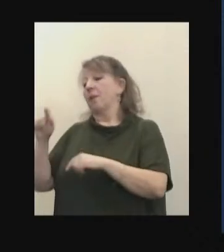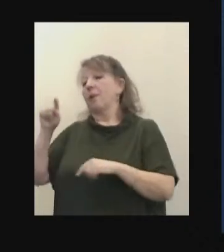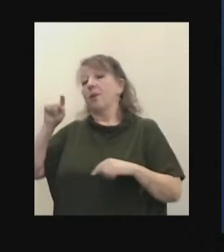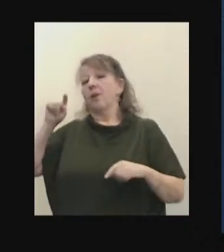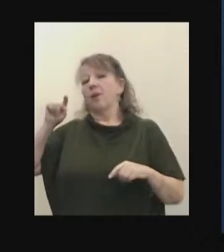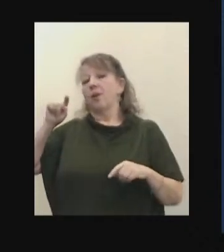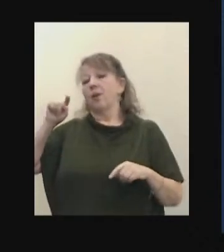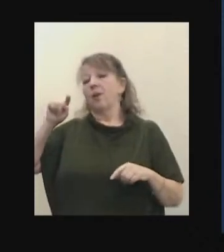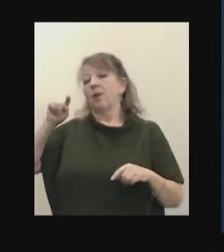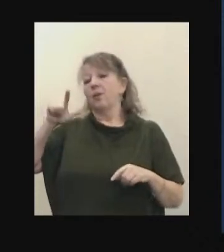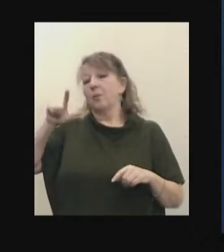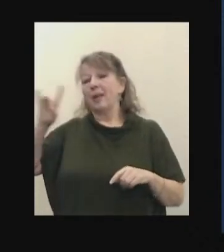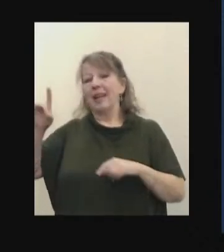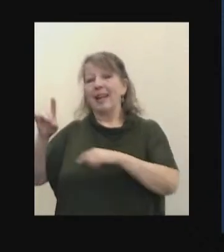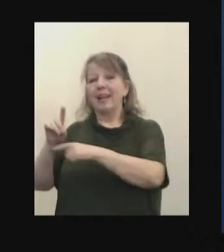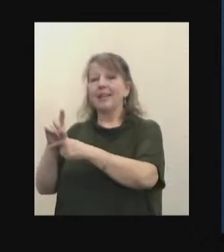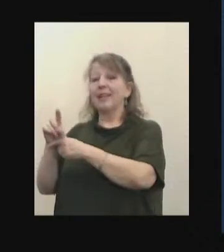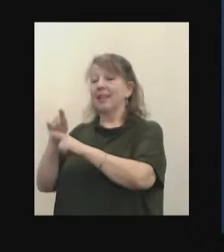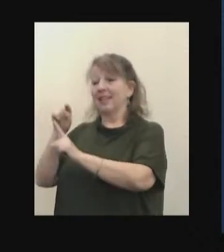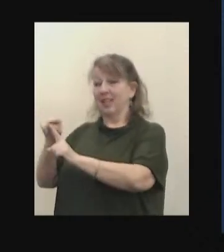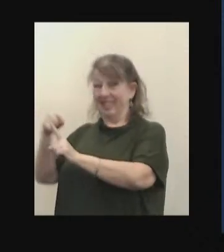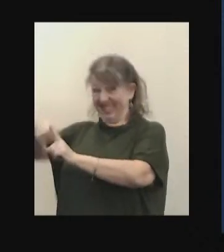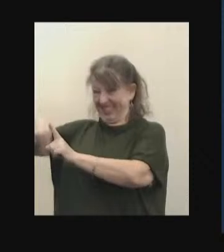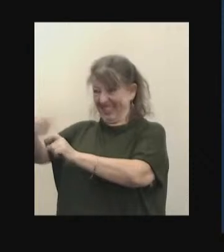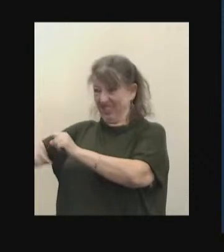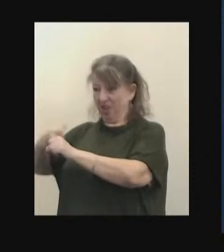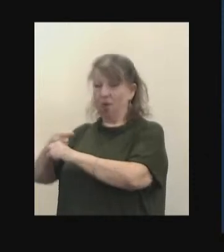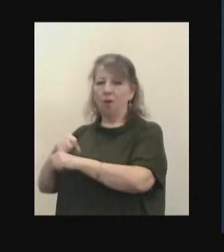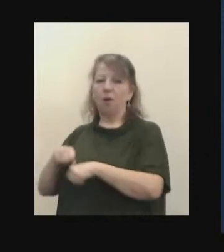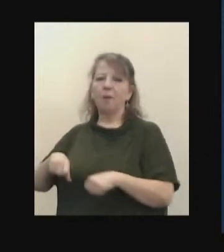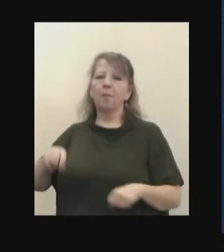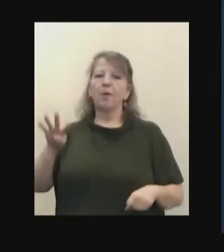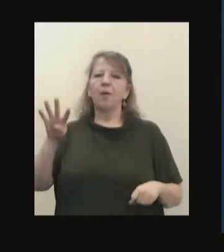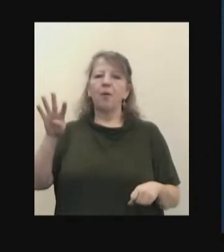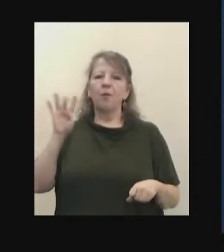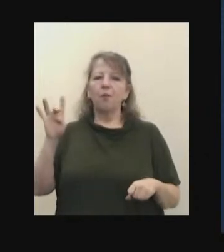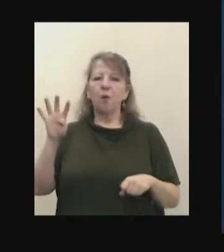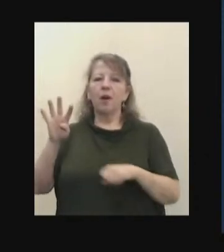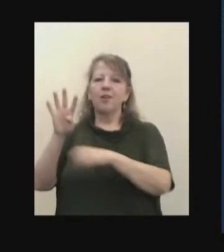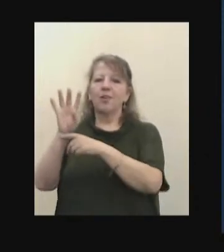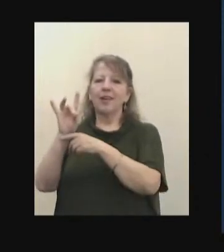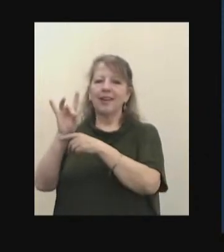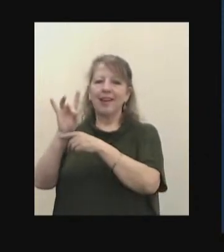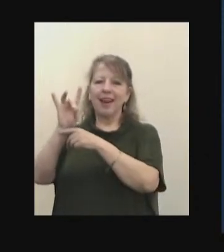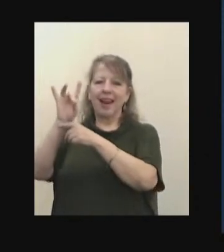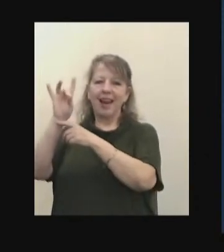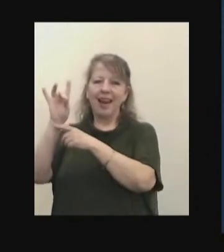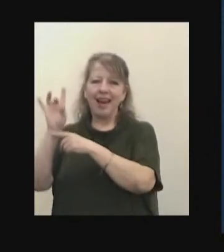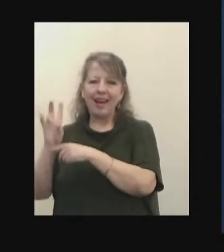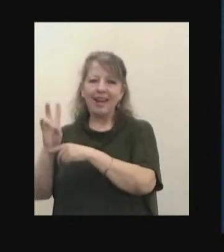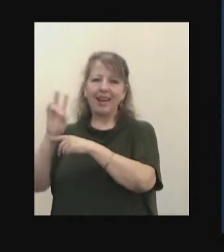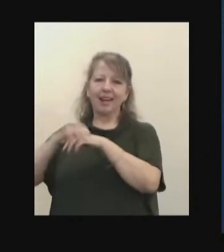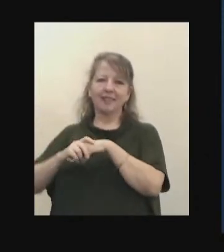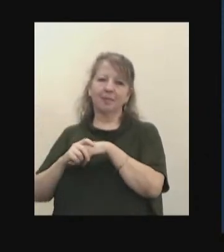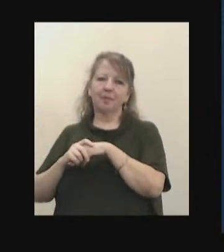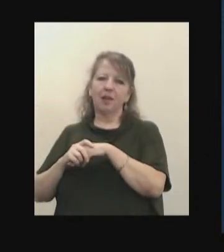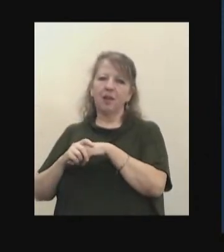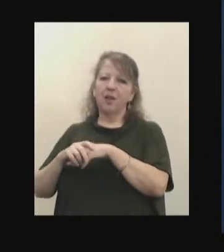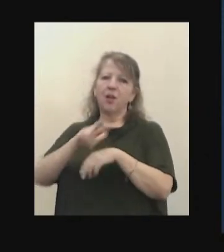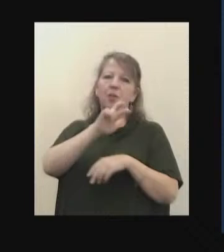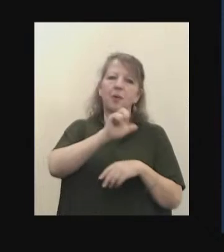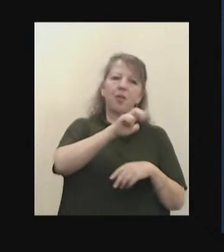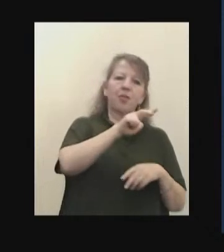there were 484 COVID-19 patients in all Western New York hospitals, 334 of them in Erie County,